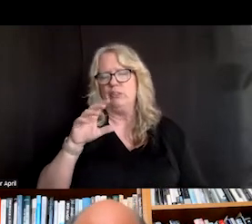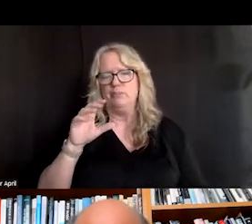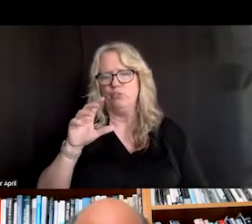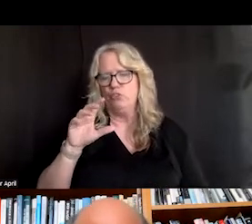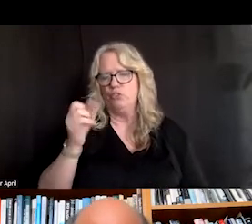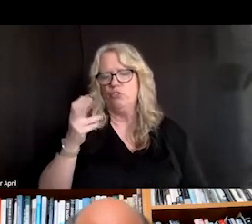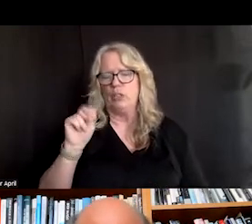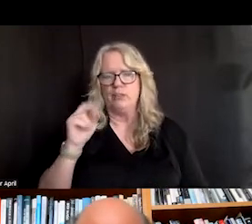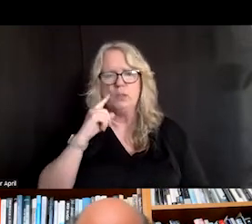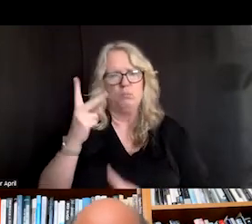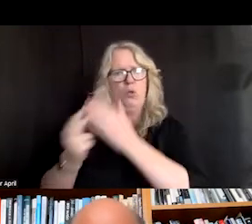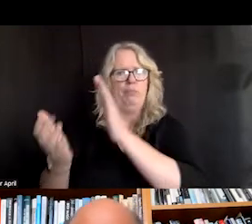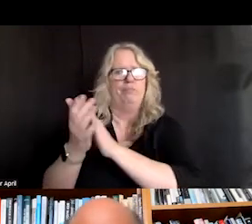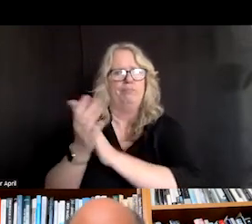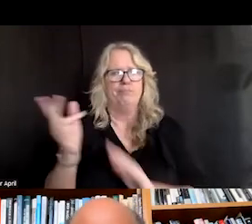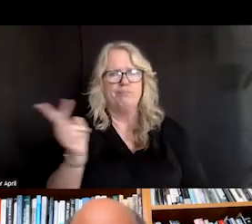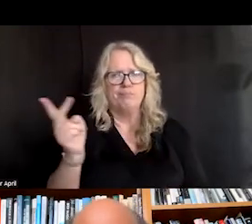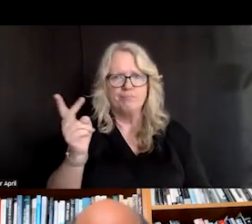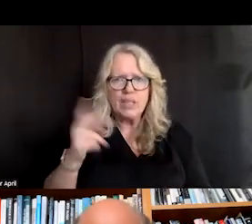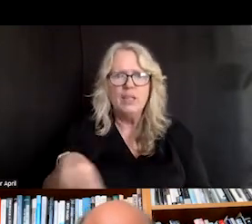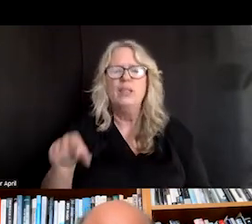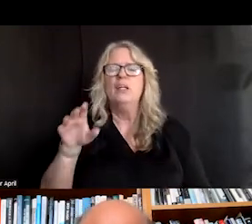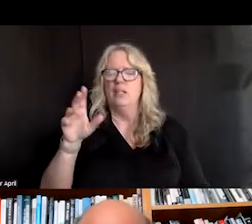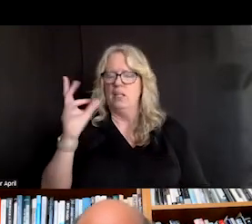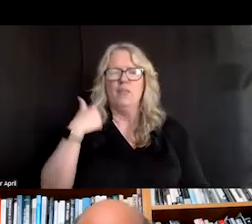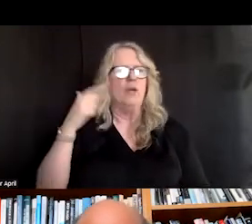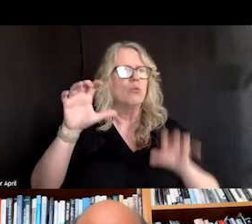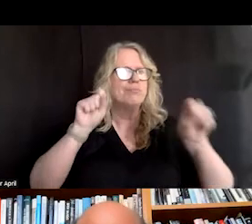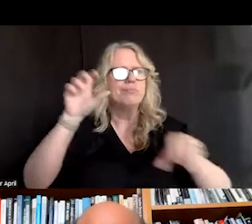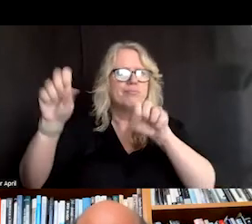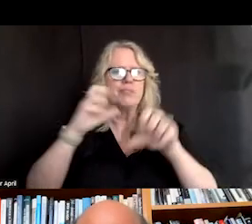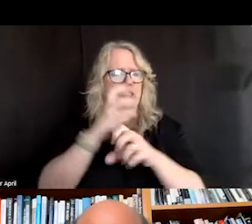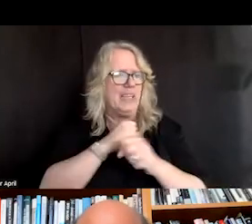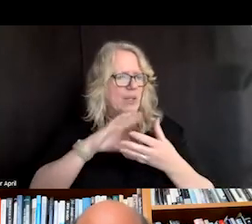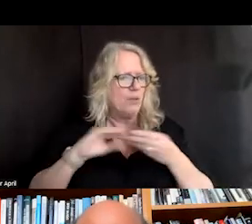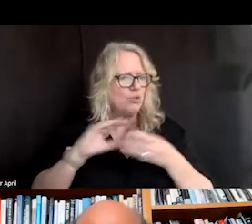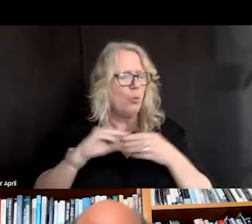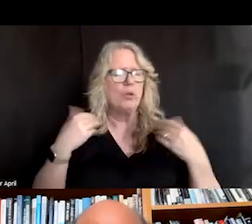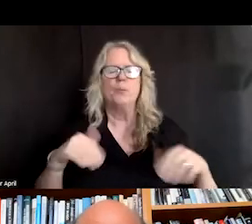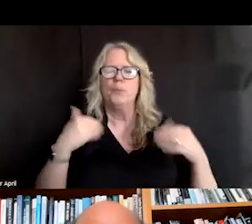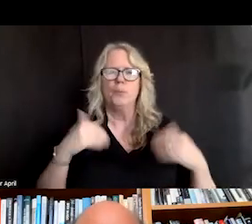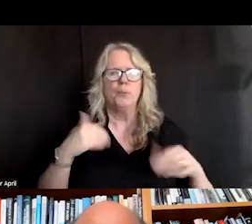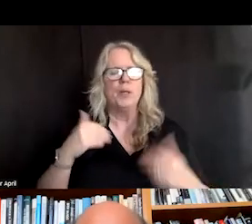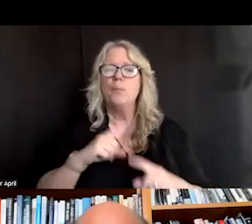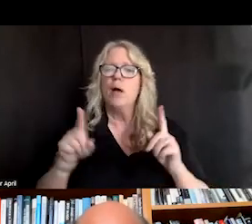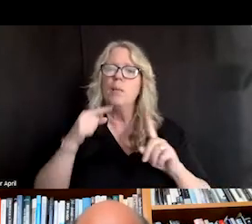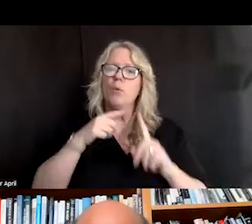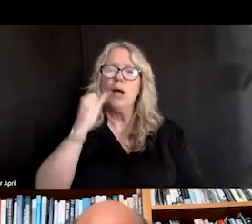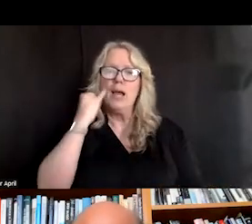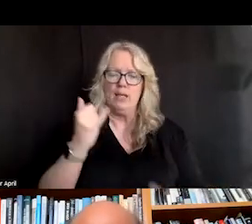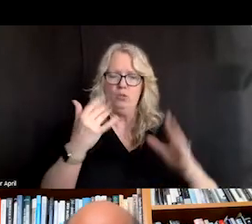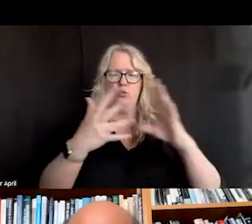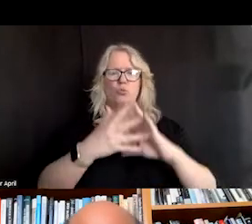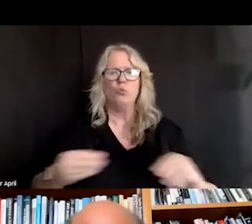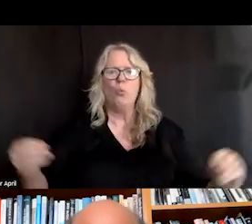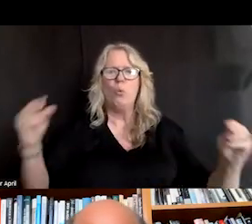credit to David and Justin. They've been amazing, flying around, capturing all these great stories. But the idea is storytelling as a